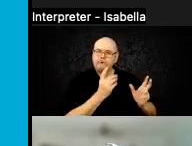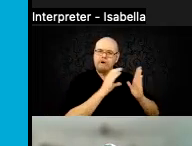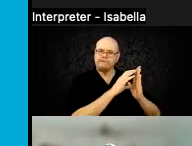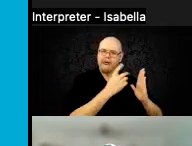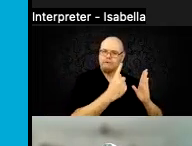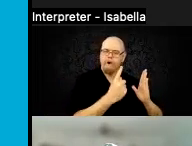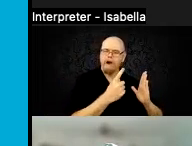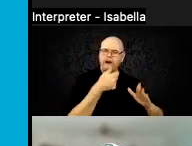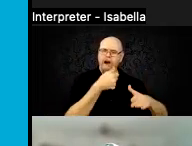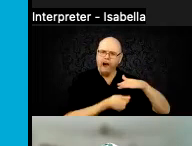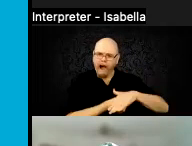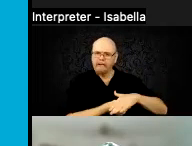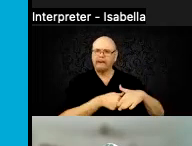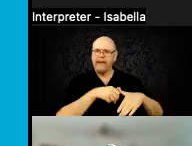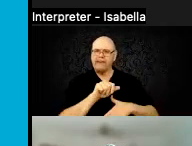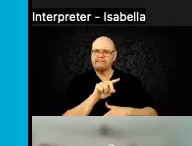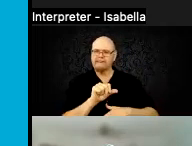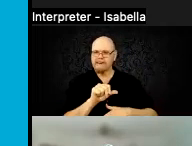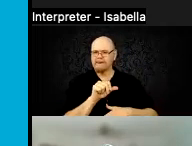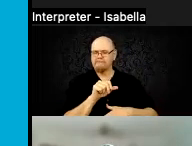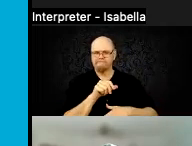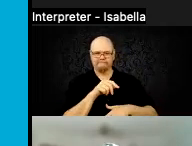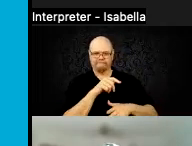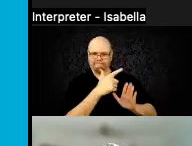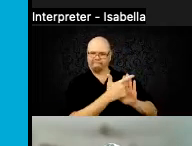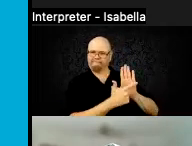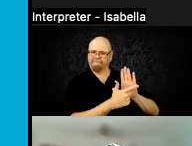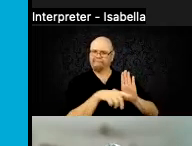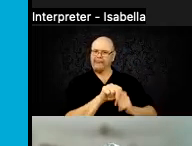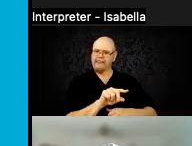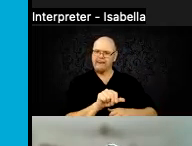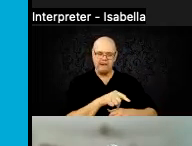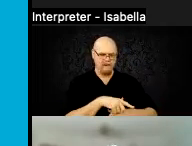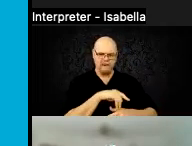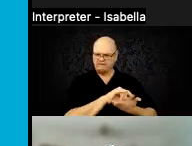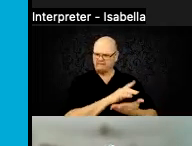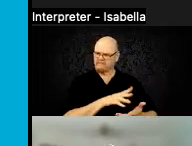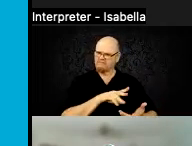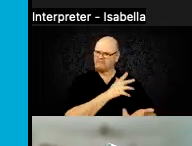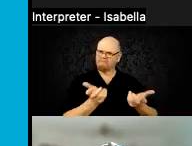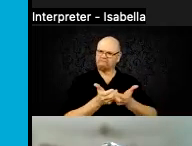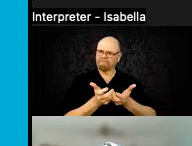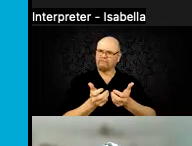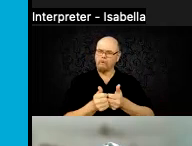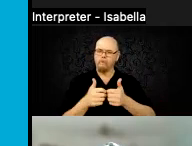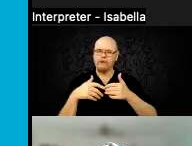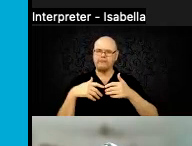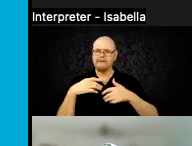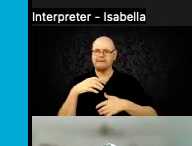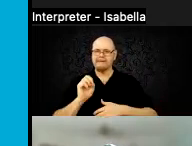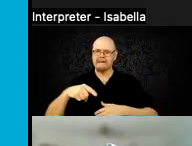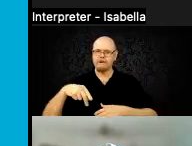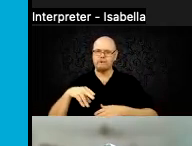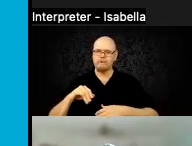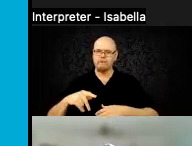the employment piece of the ADA. And this fits so nicely into Equip for Equality's work.